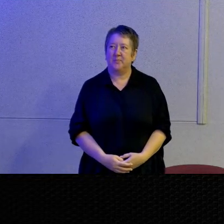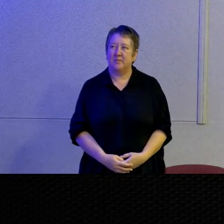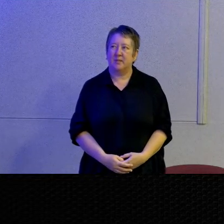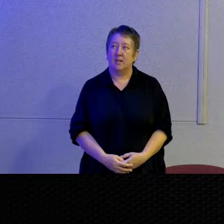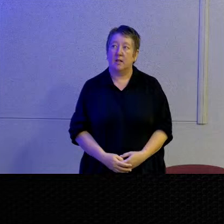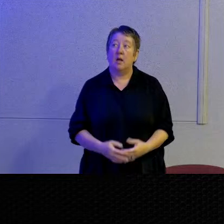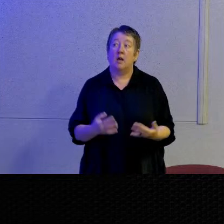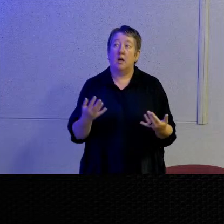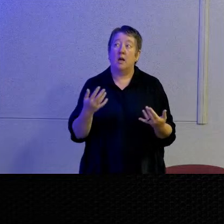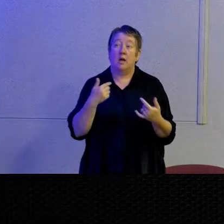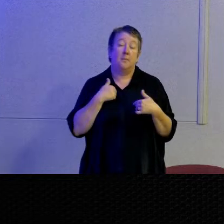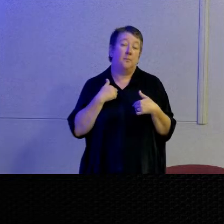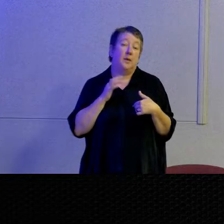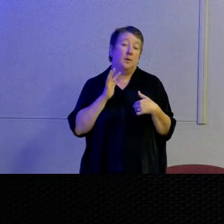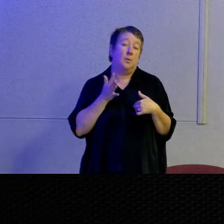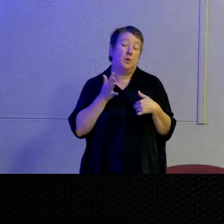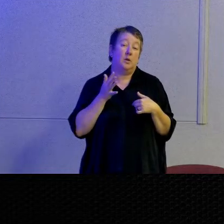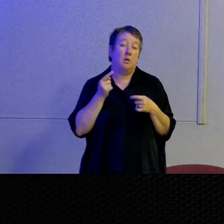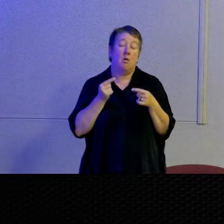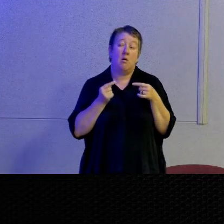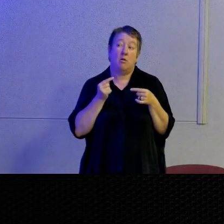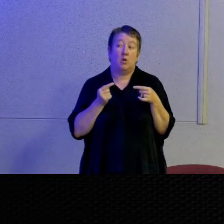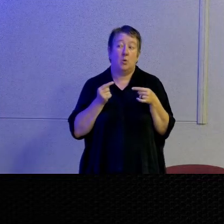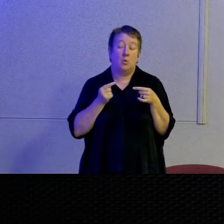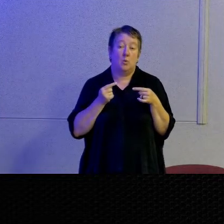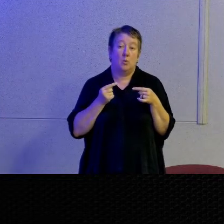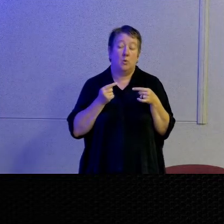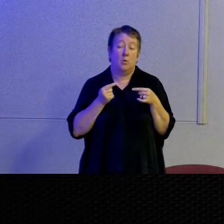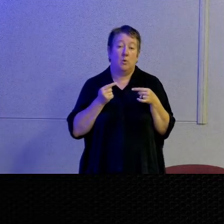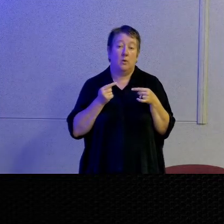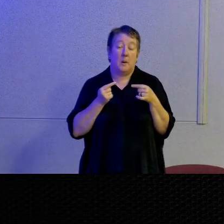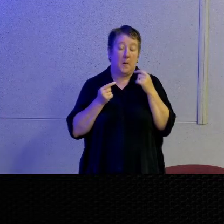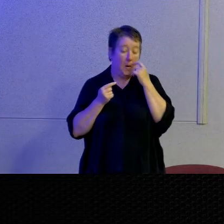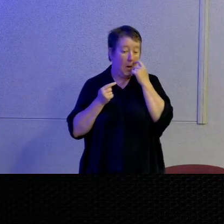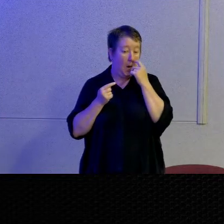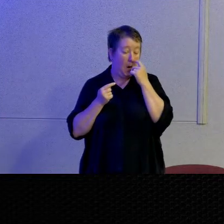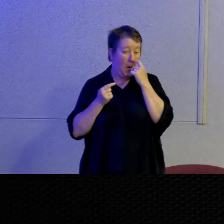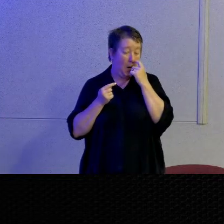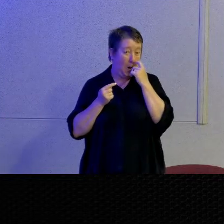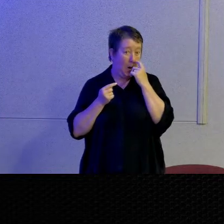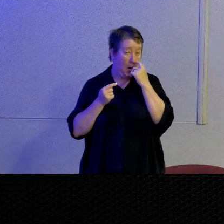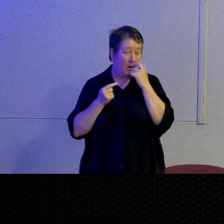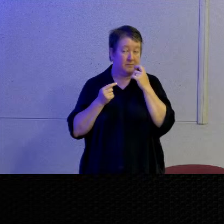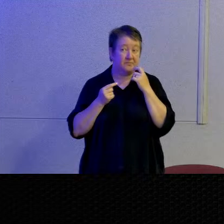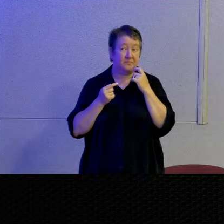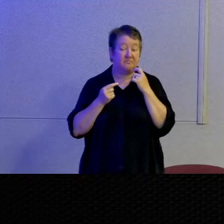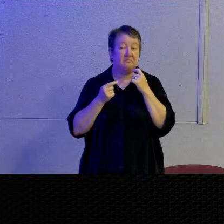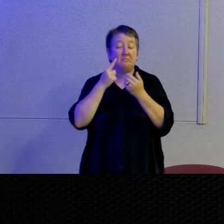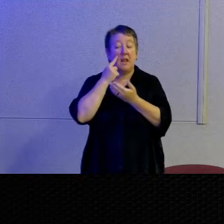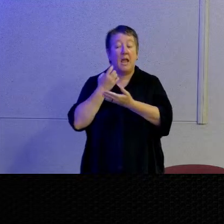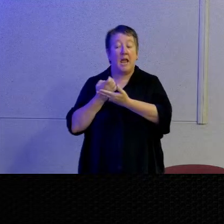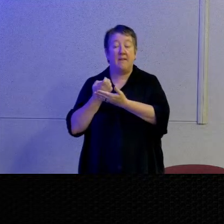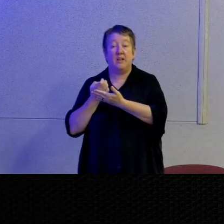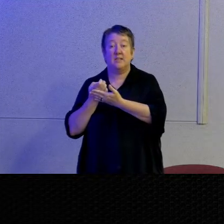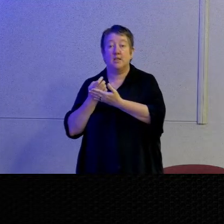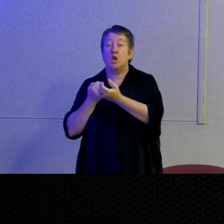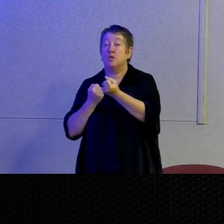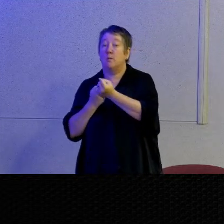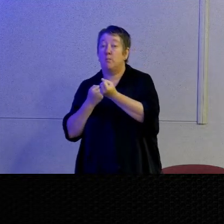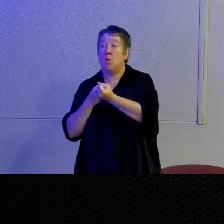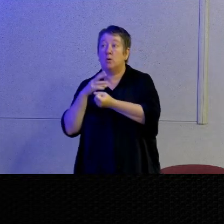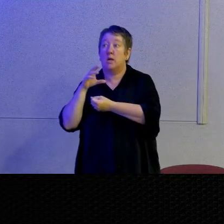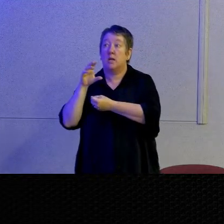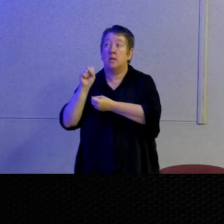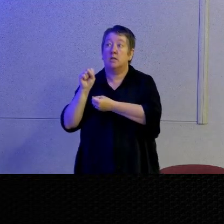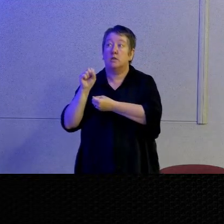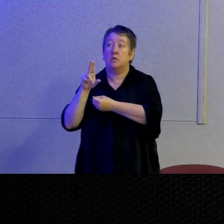In fact, I would even argue that there's been additional indirect evidence in favor of SUSY for measurements at